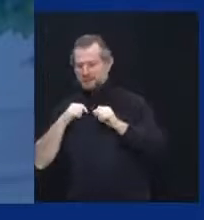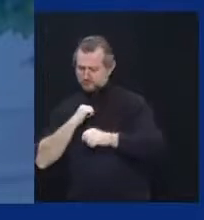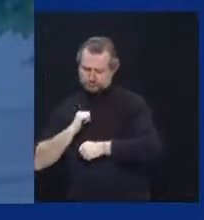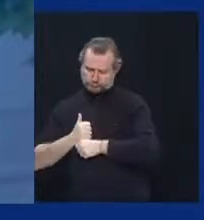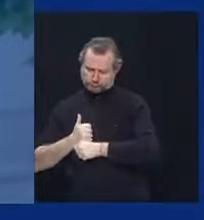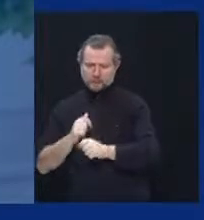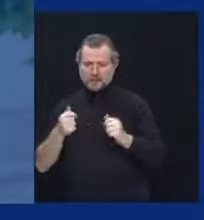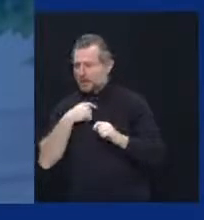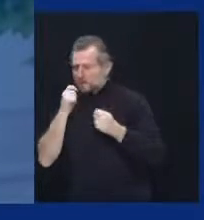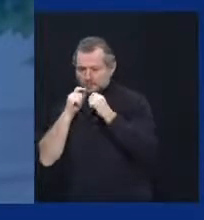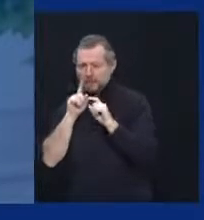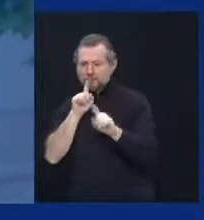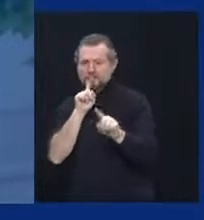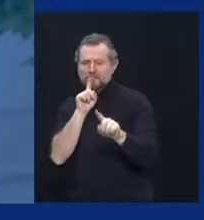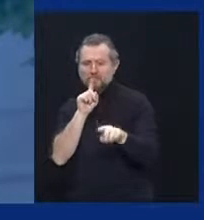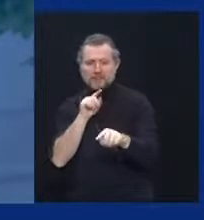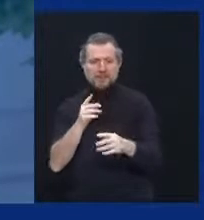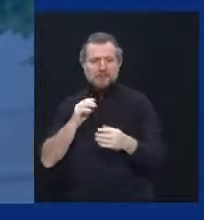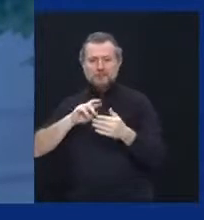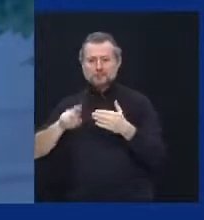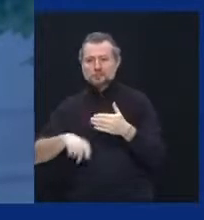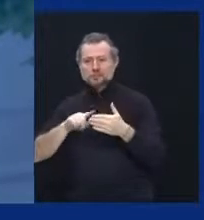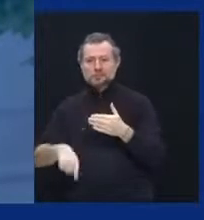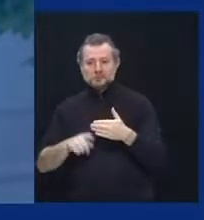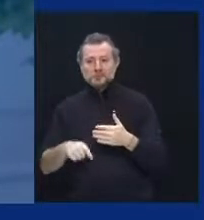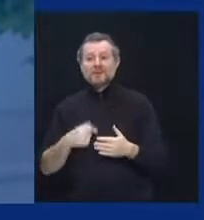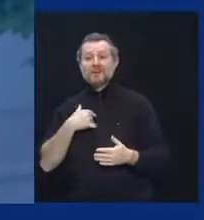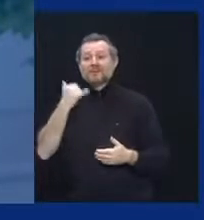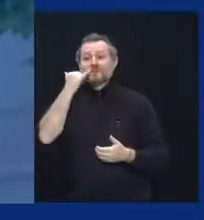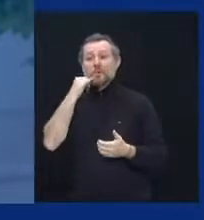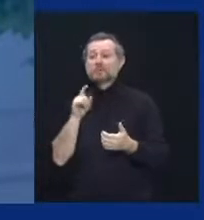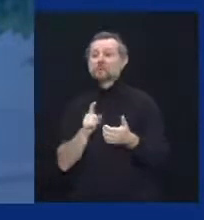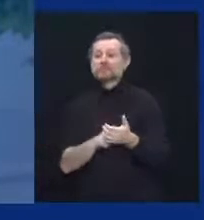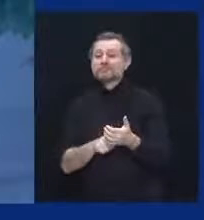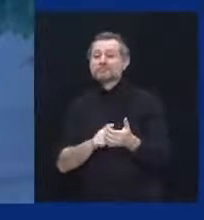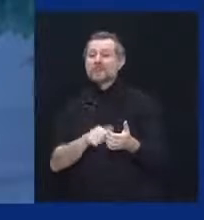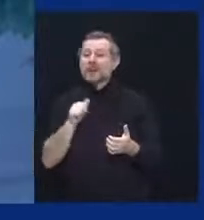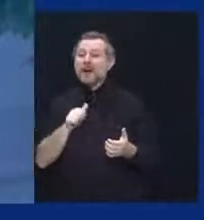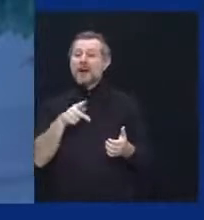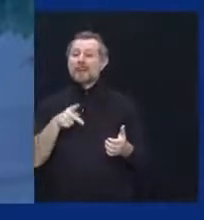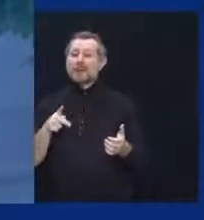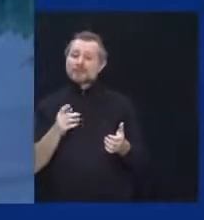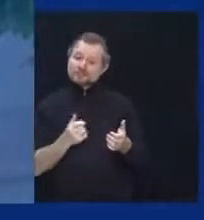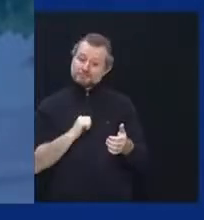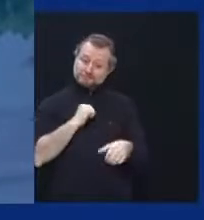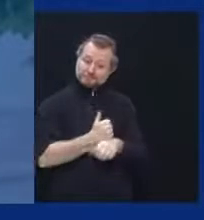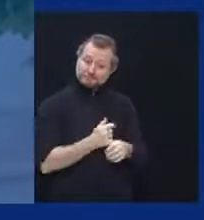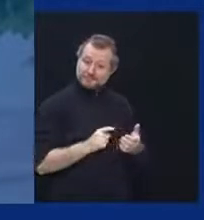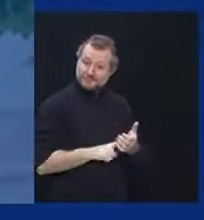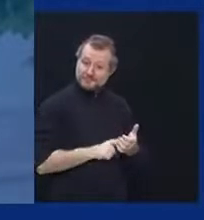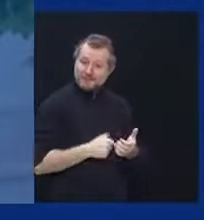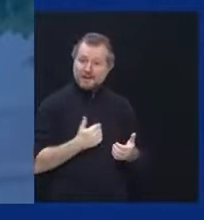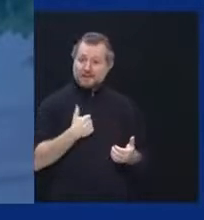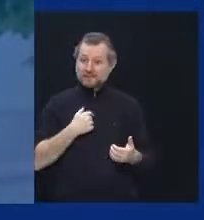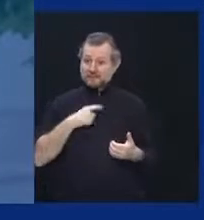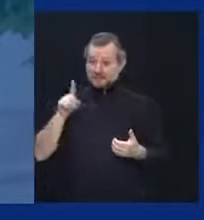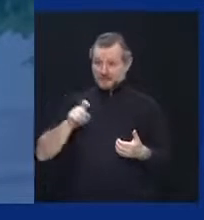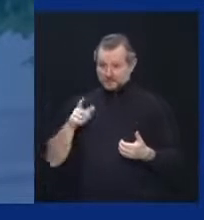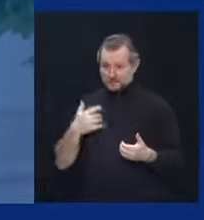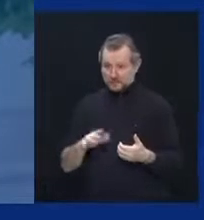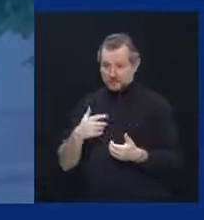also developing an app which a person, once they receive the test, can have on the